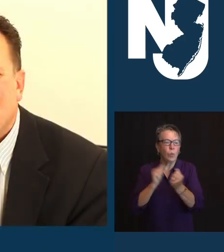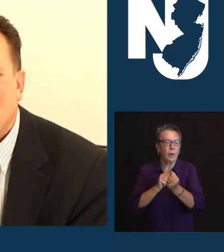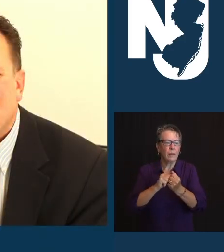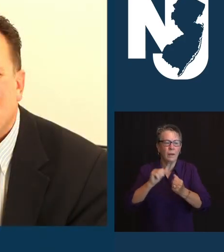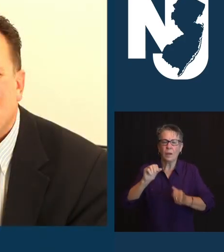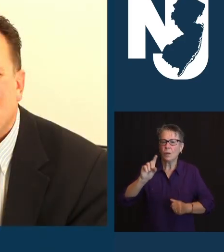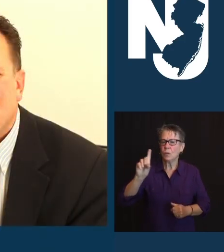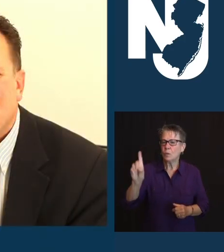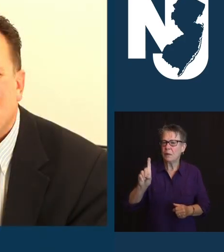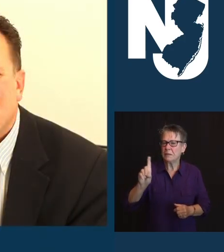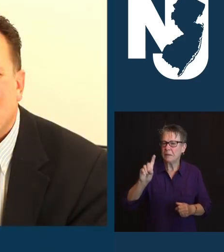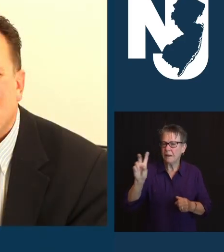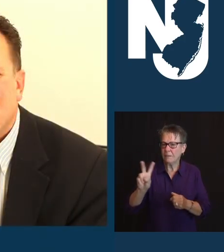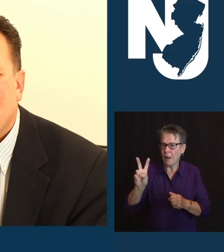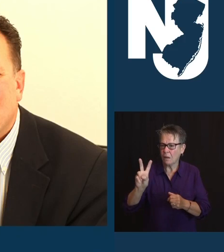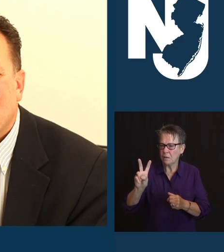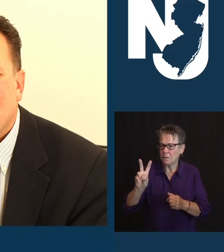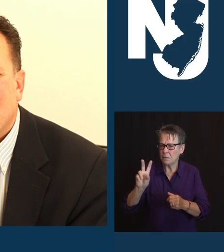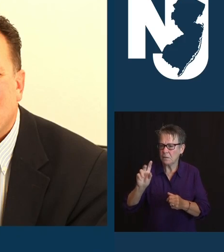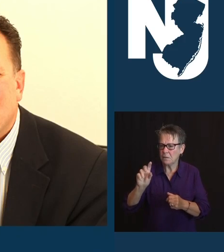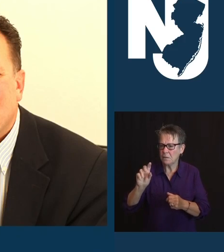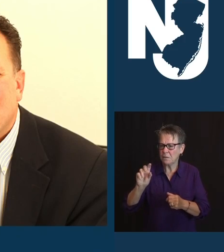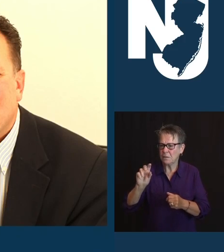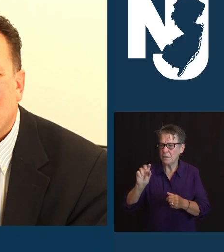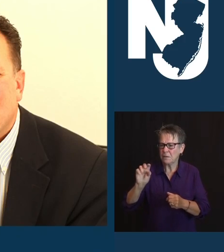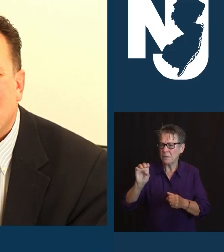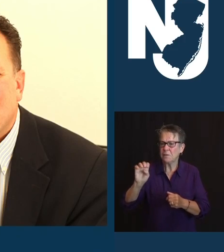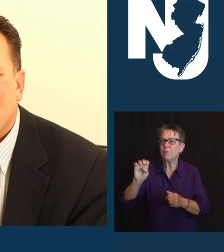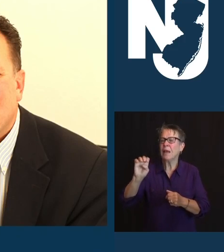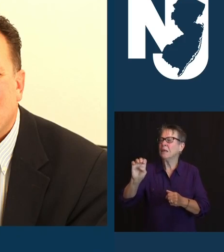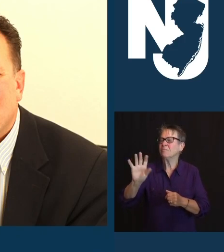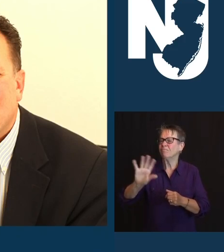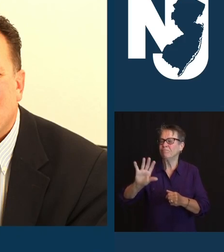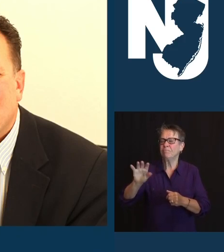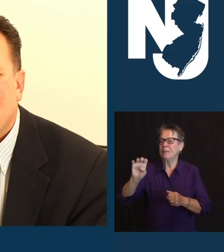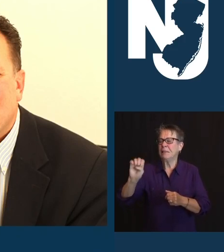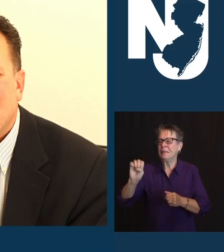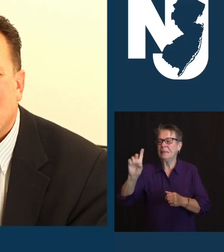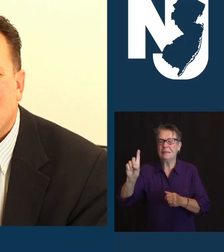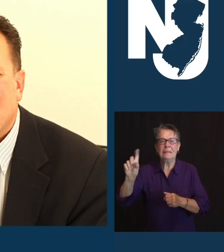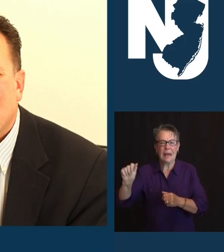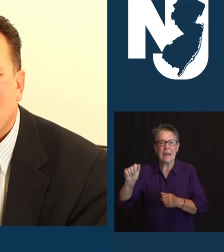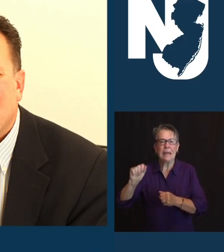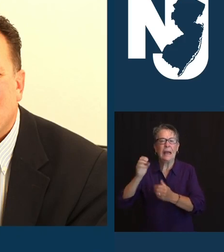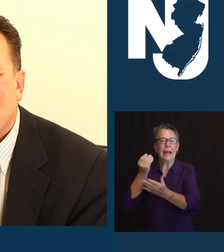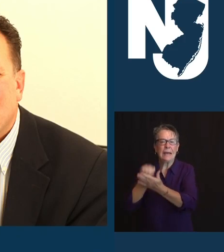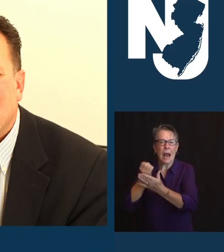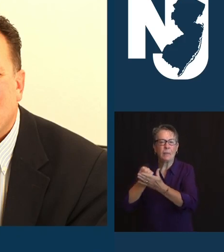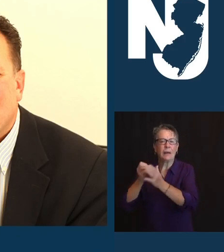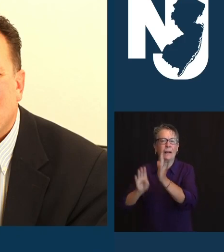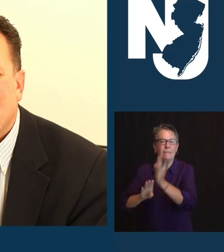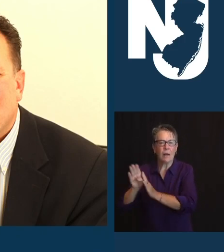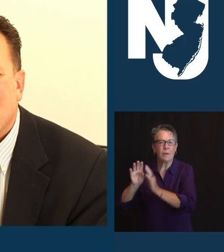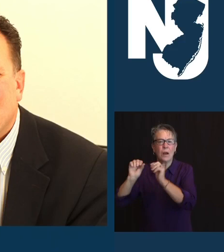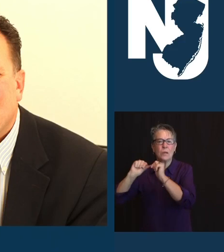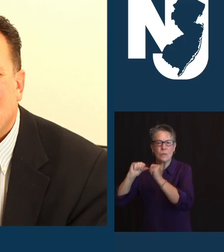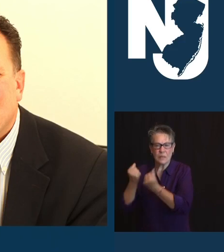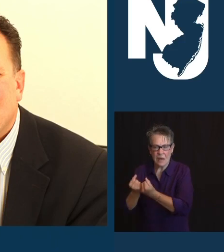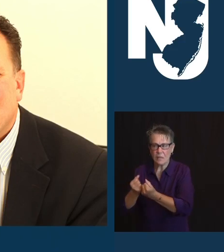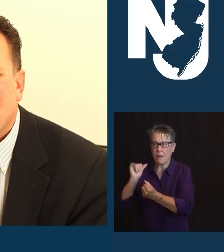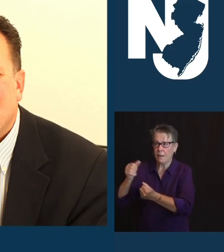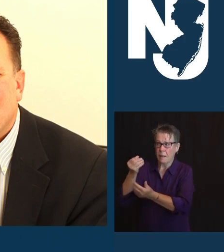Newark, which has for the past 60 years served the children and families in Newark and in the surrounding areas who struggle with mental health